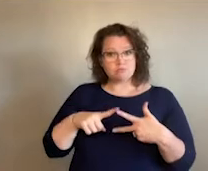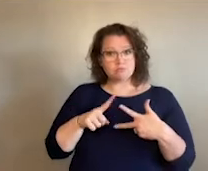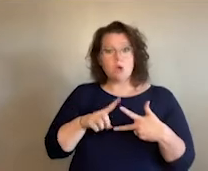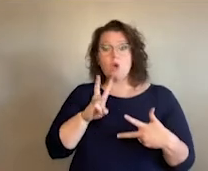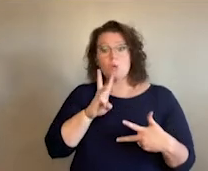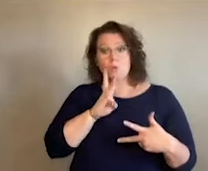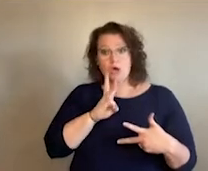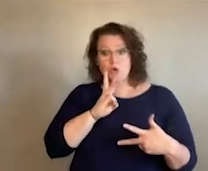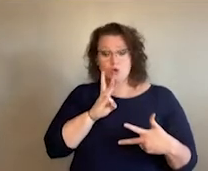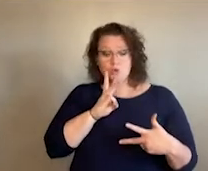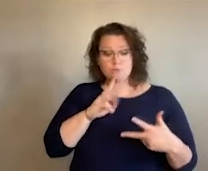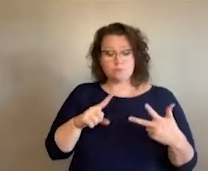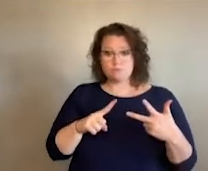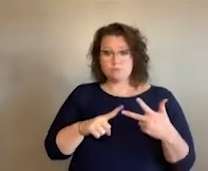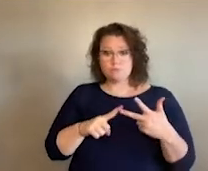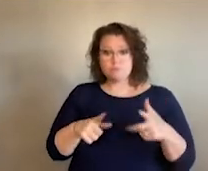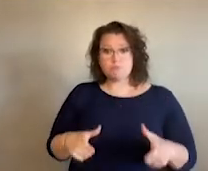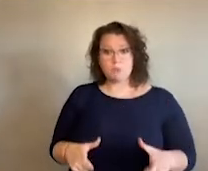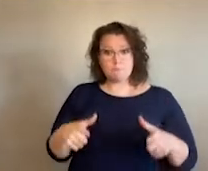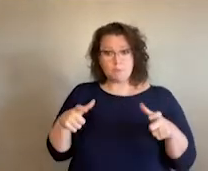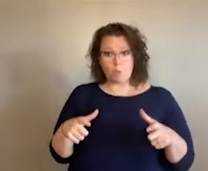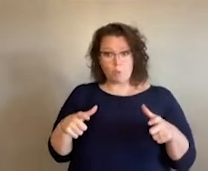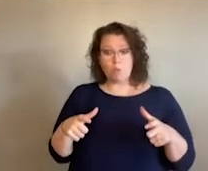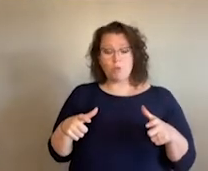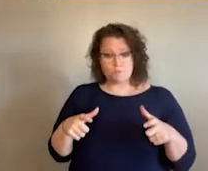water, a bowl,